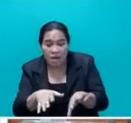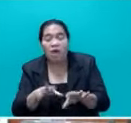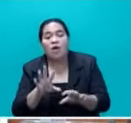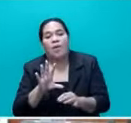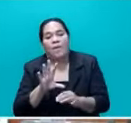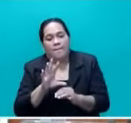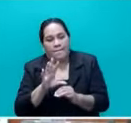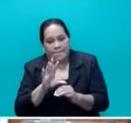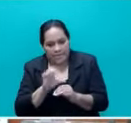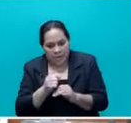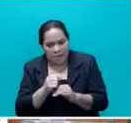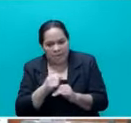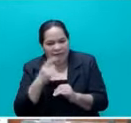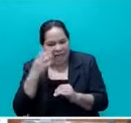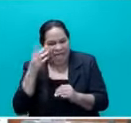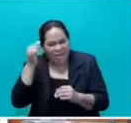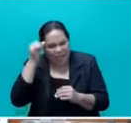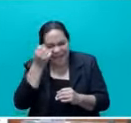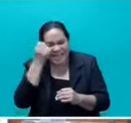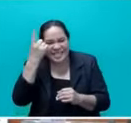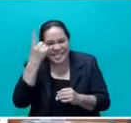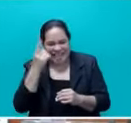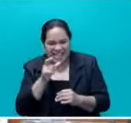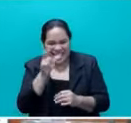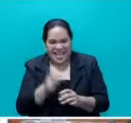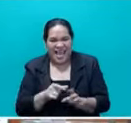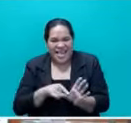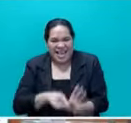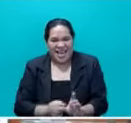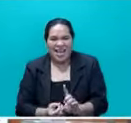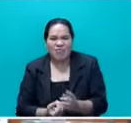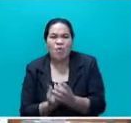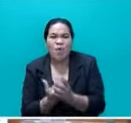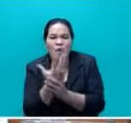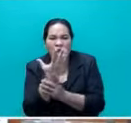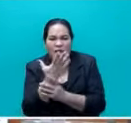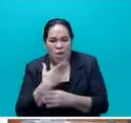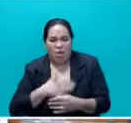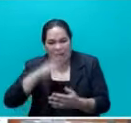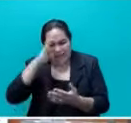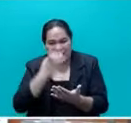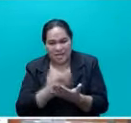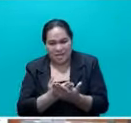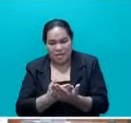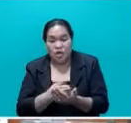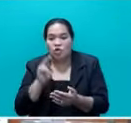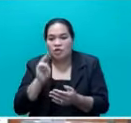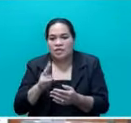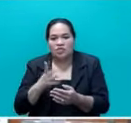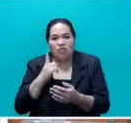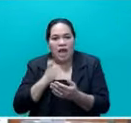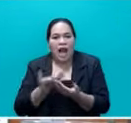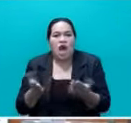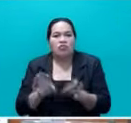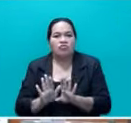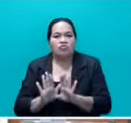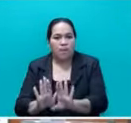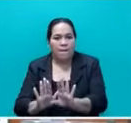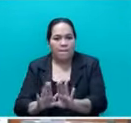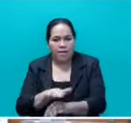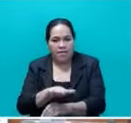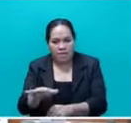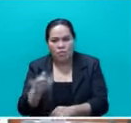these very hormonal teenagers going around and having sex. There has to be a deterrence about it too. And as we know, it's